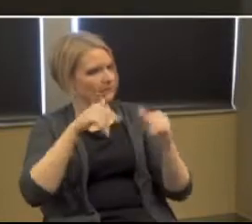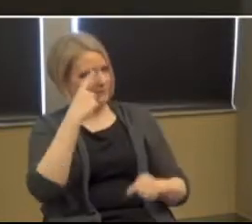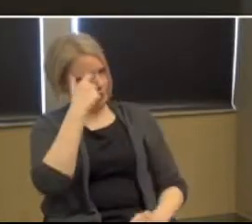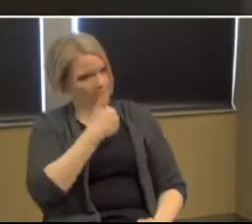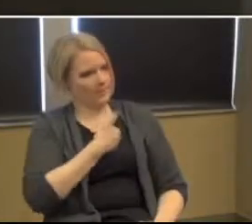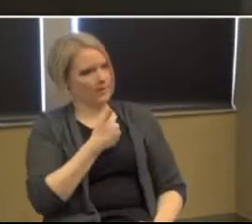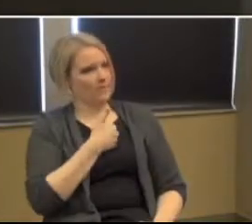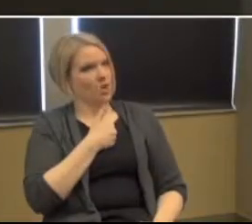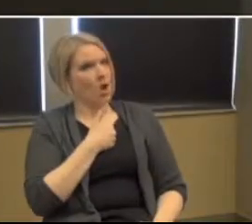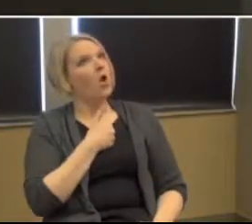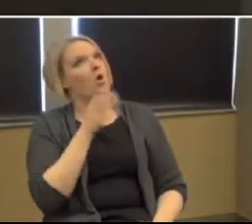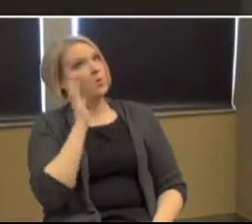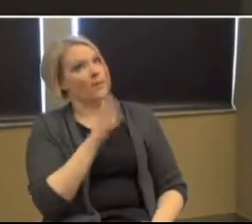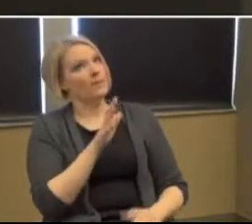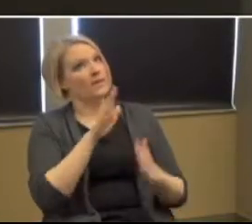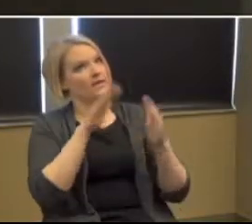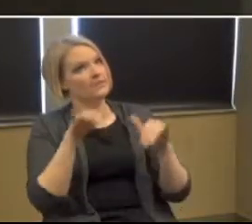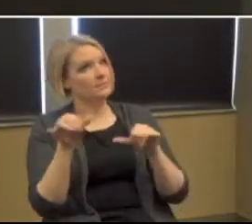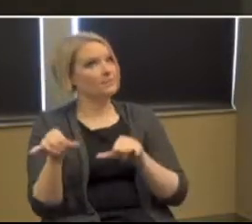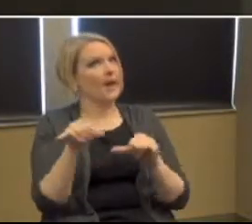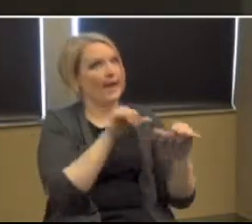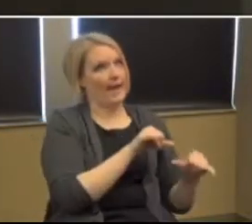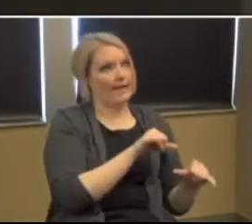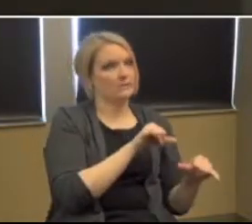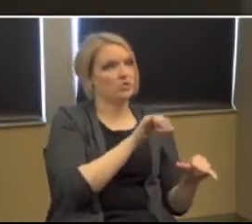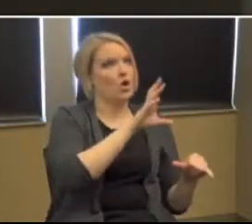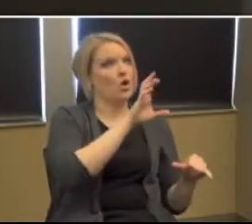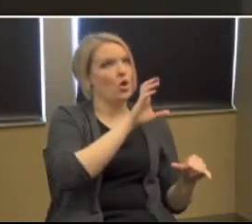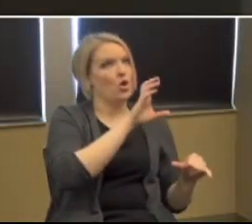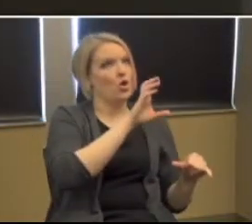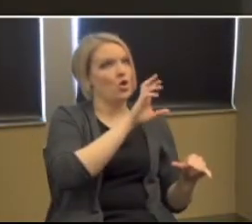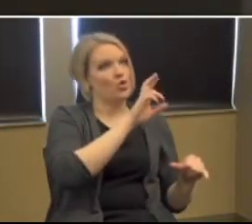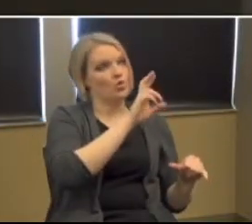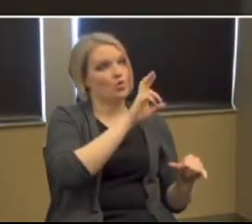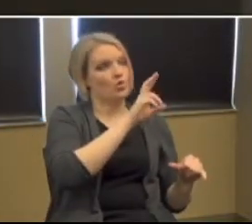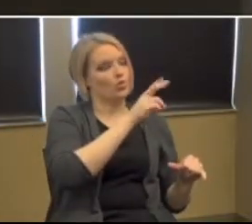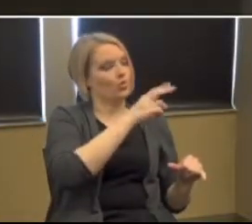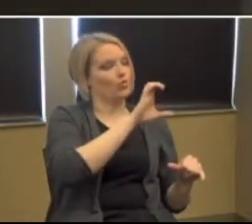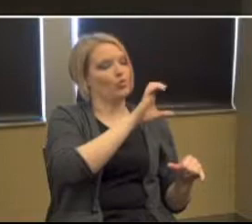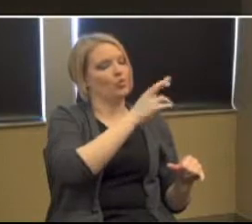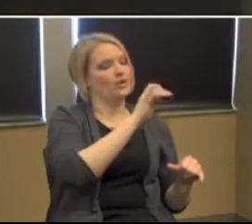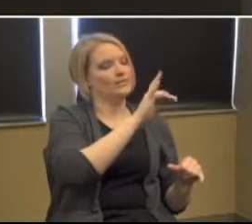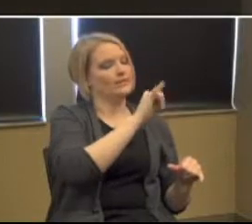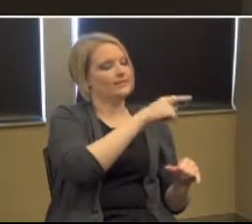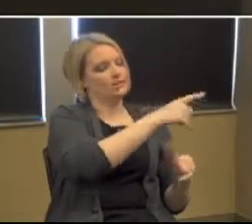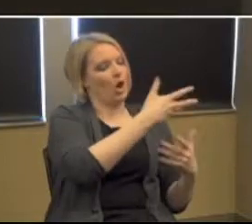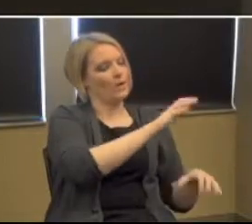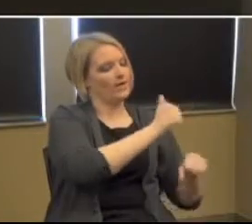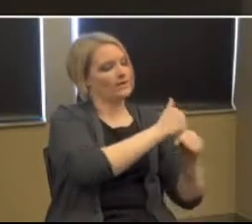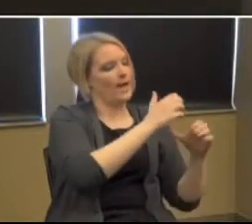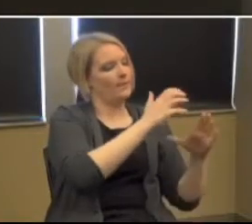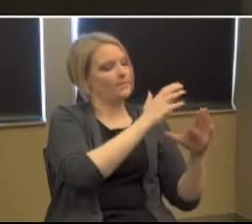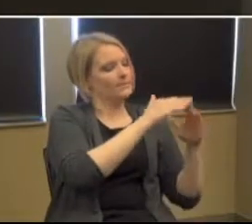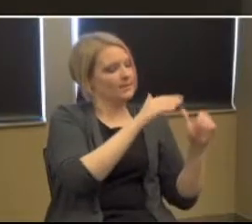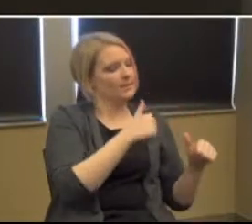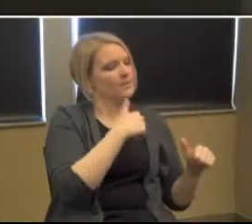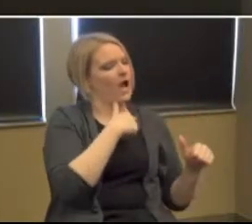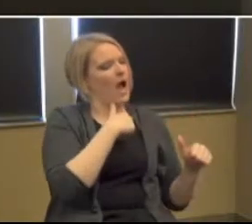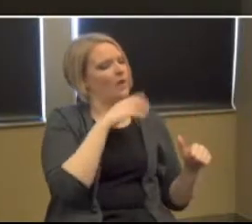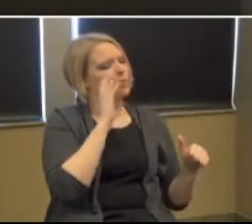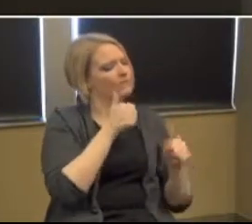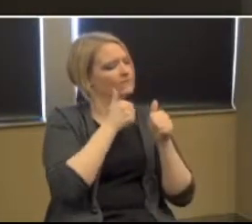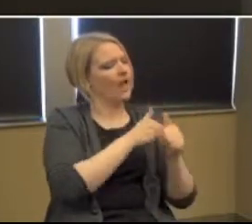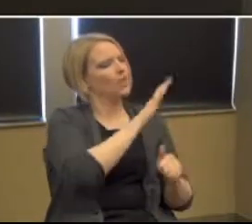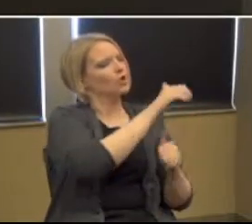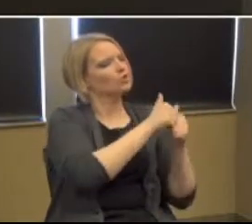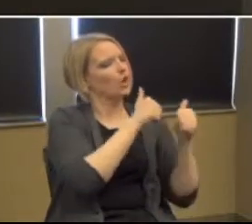just like Christy set up for me in my classroom. So I need one for mail that I need to do something with, and mail